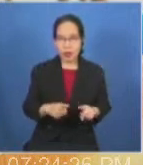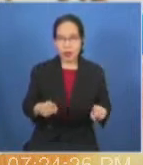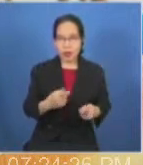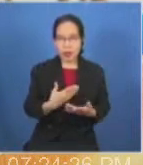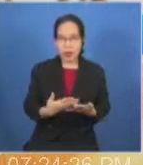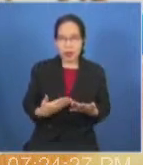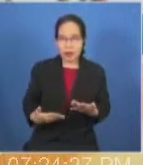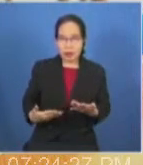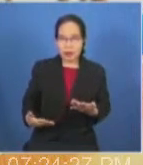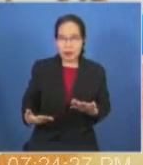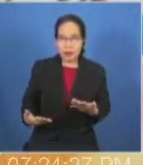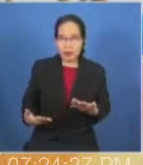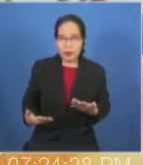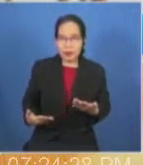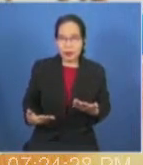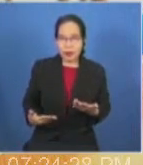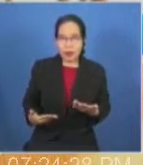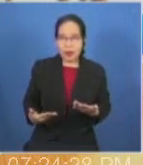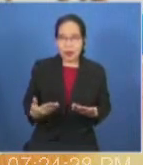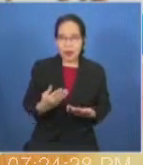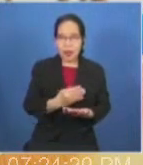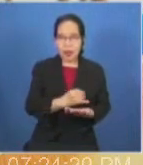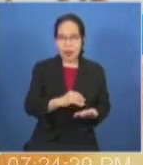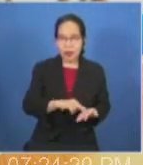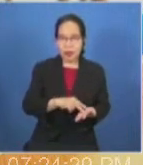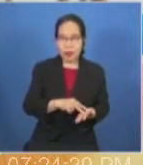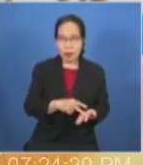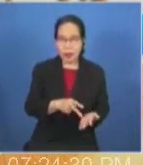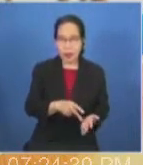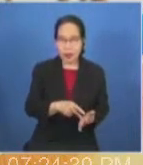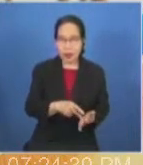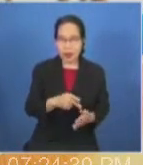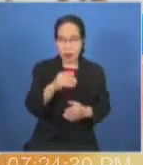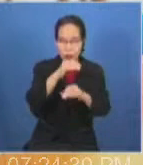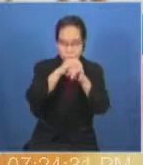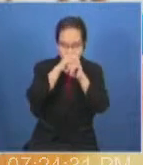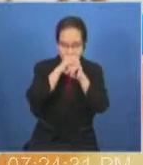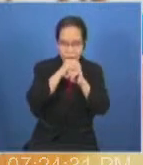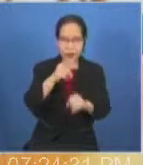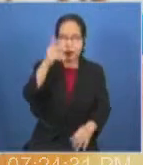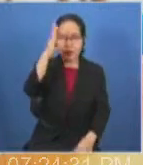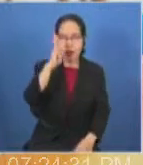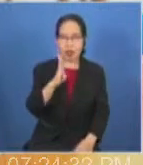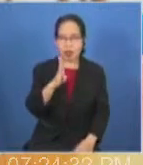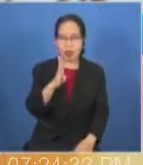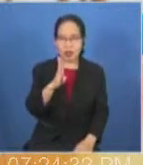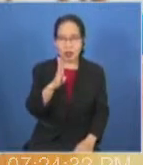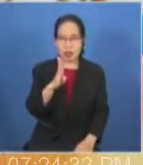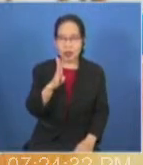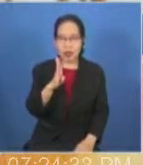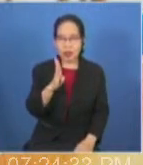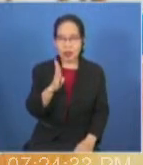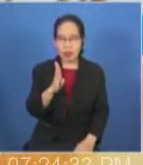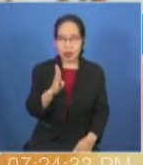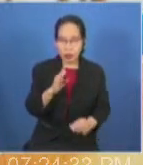Because there are many different things which implication is worship of